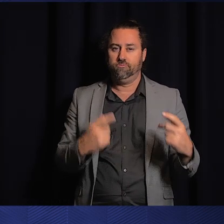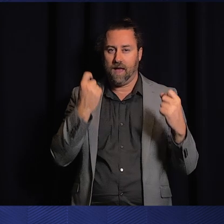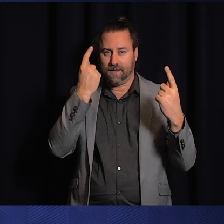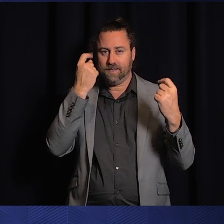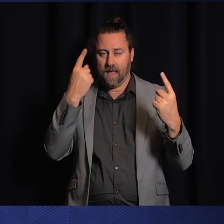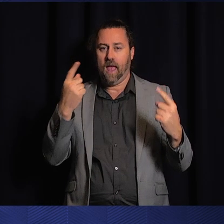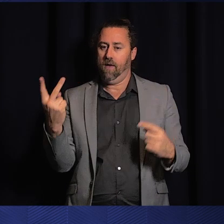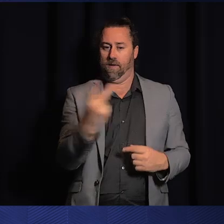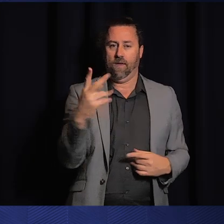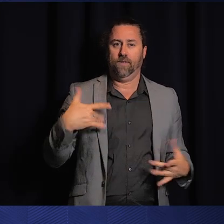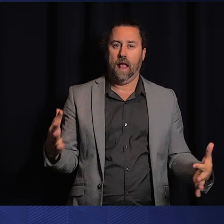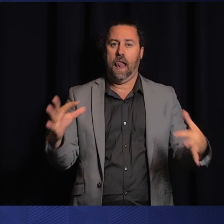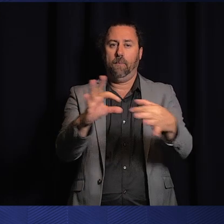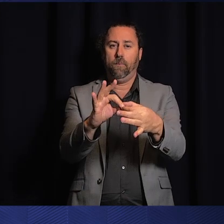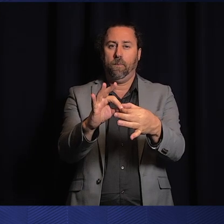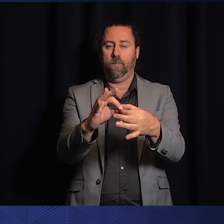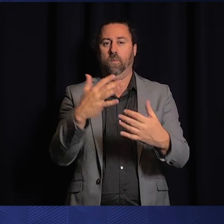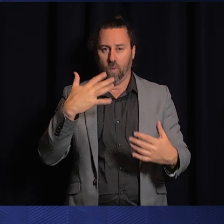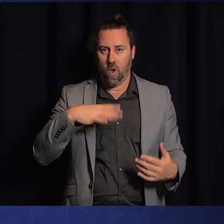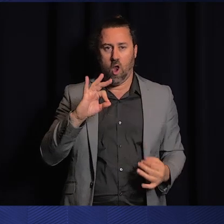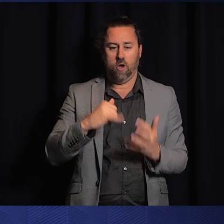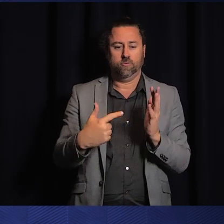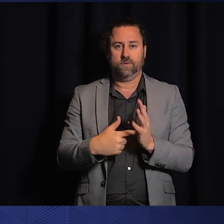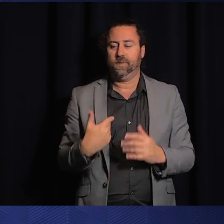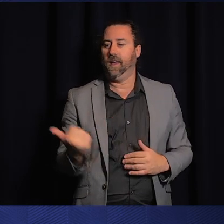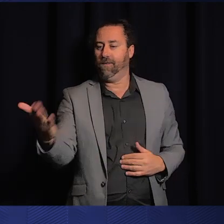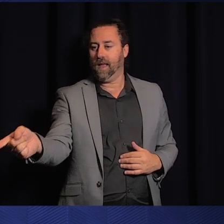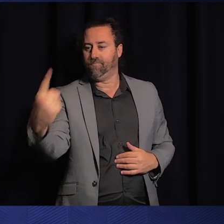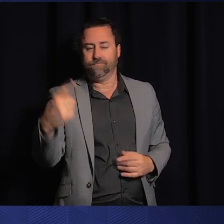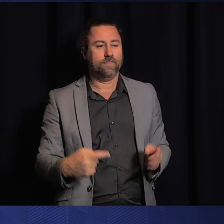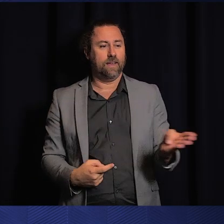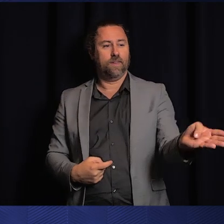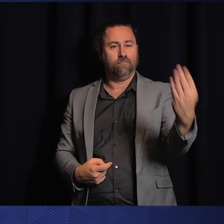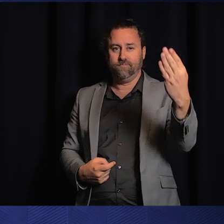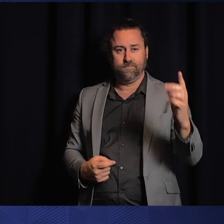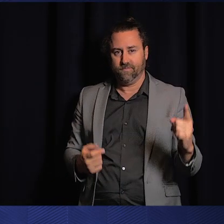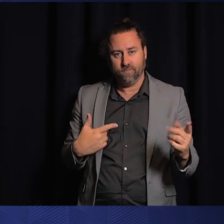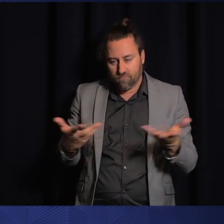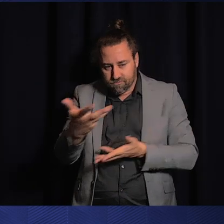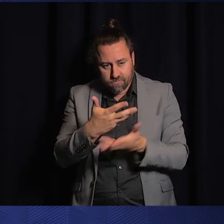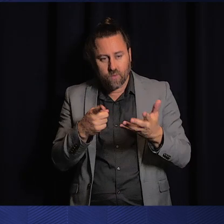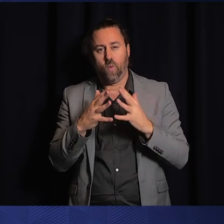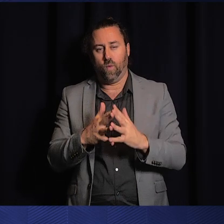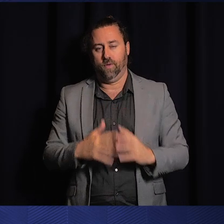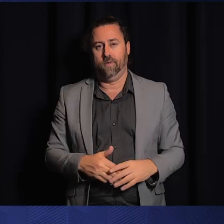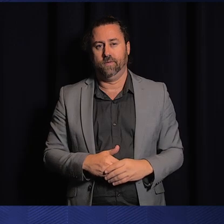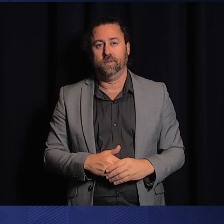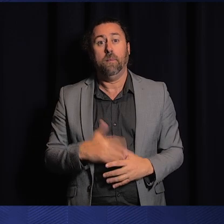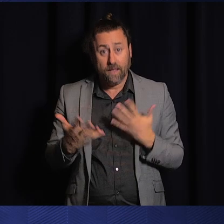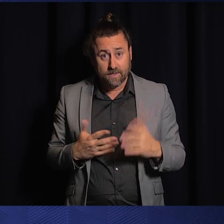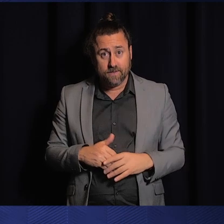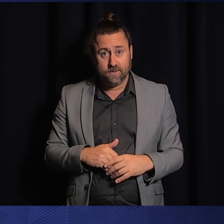synergy developed, and that is reflected in the national strategy. So what are the conclusions?